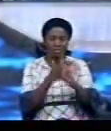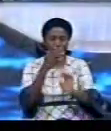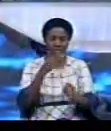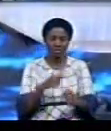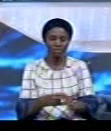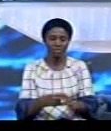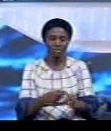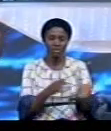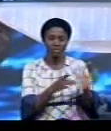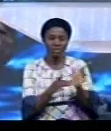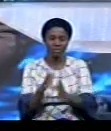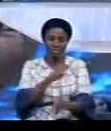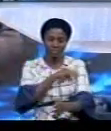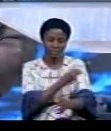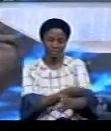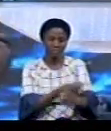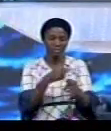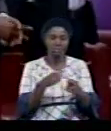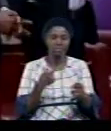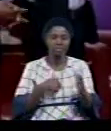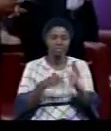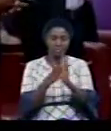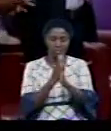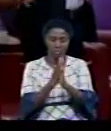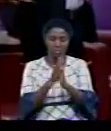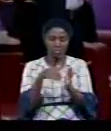mighty name we pray.